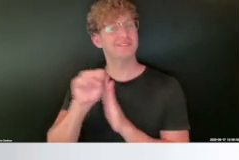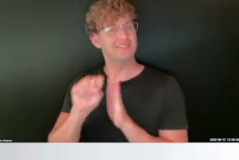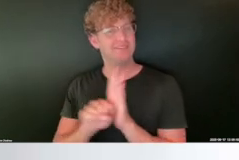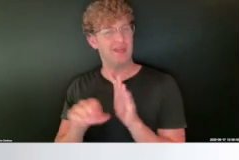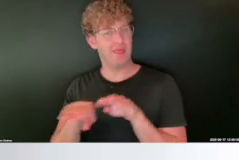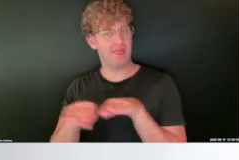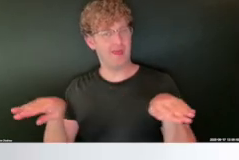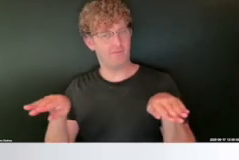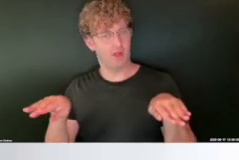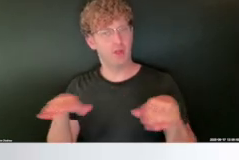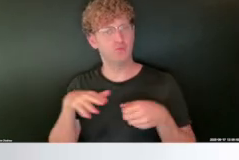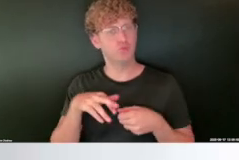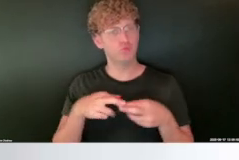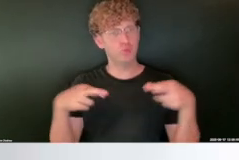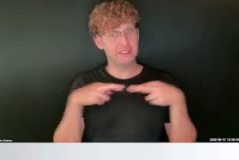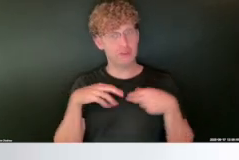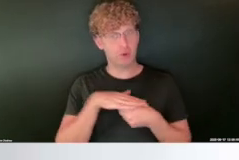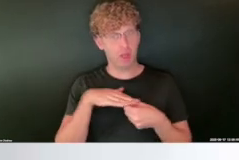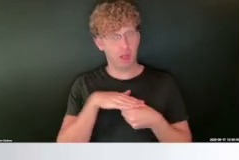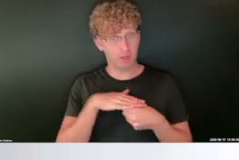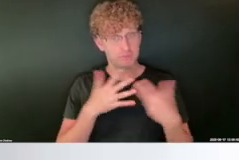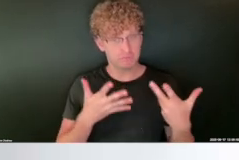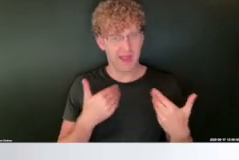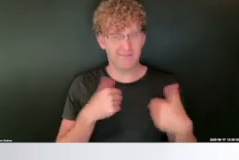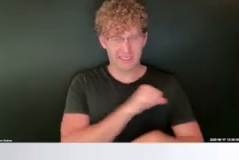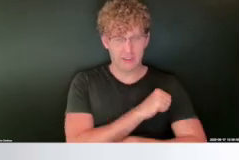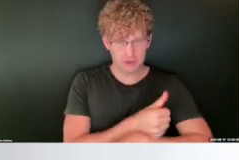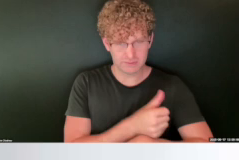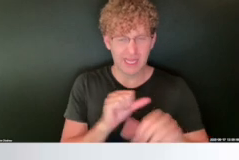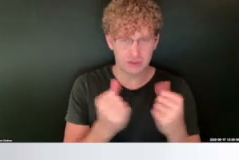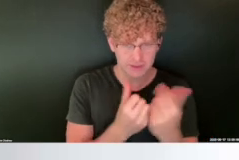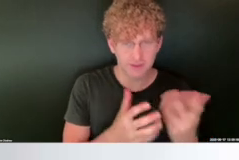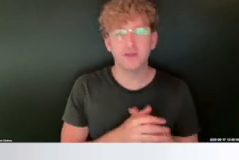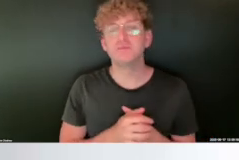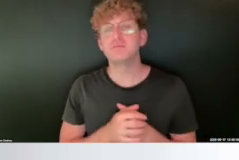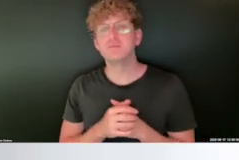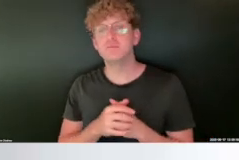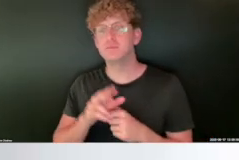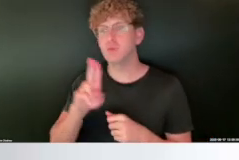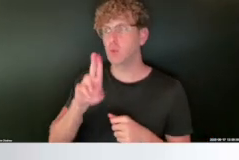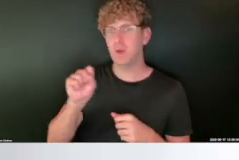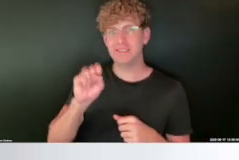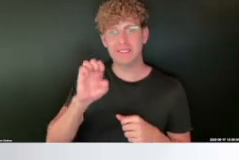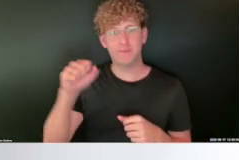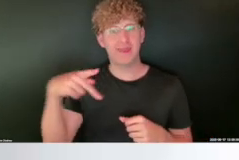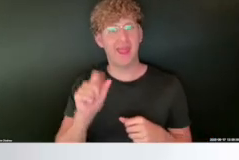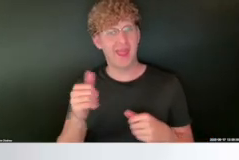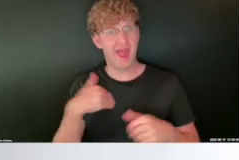EPA has authority over interstate sources, such as trains, airplanes, and ocean-going